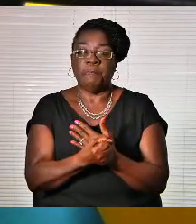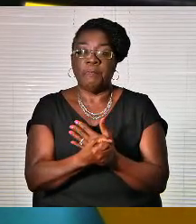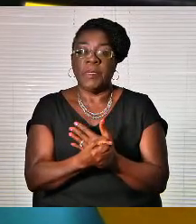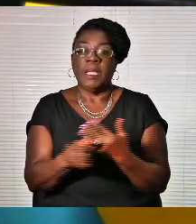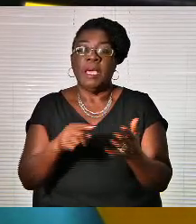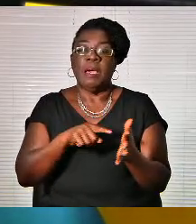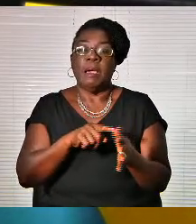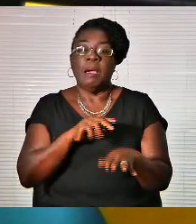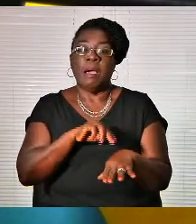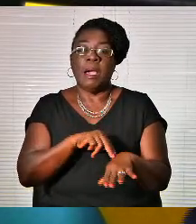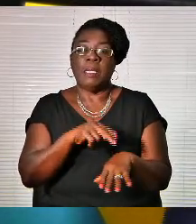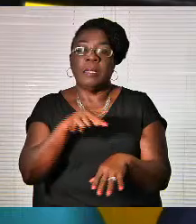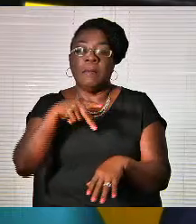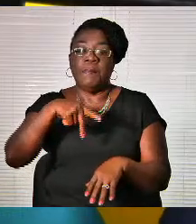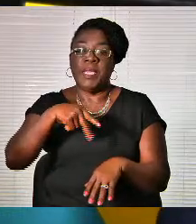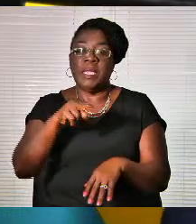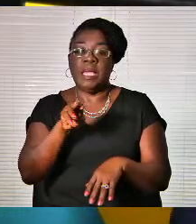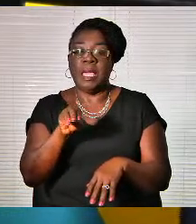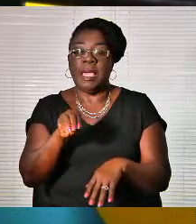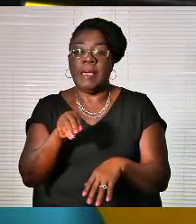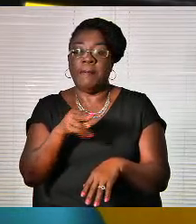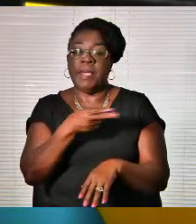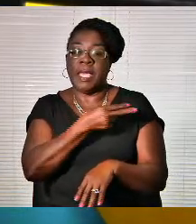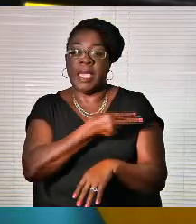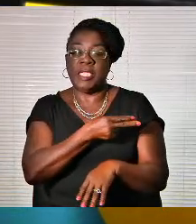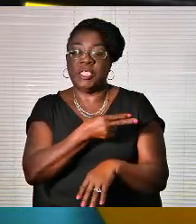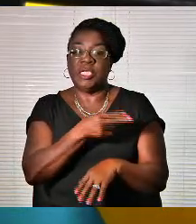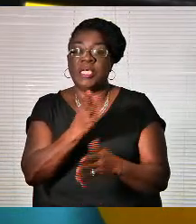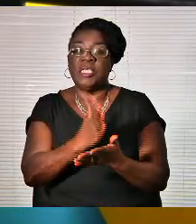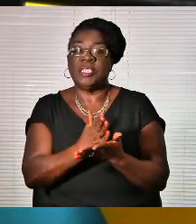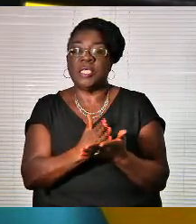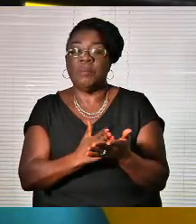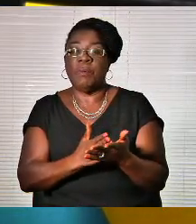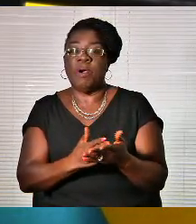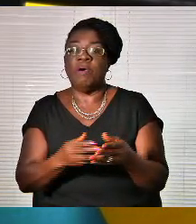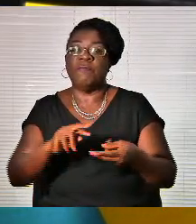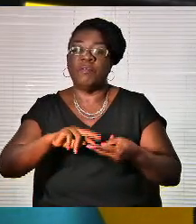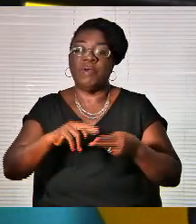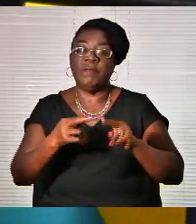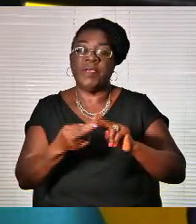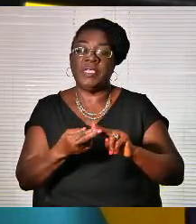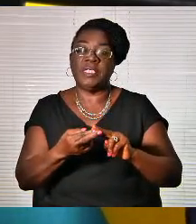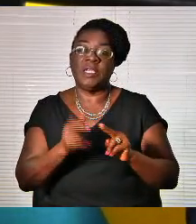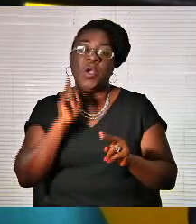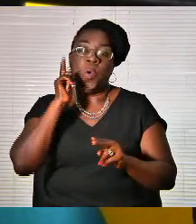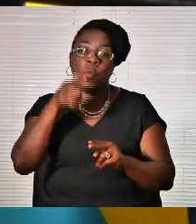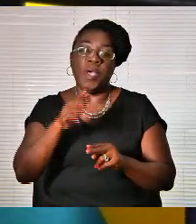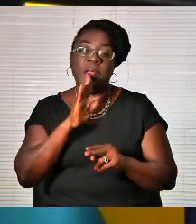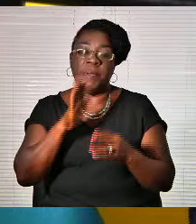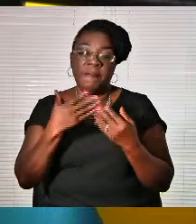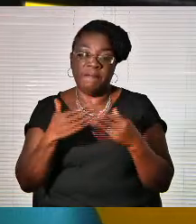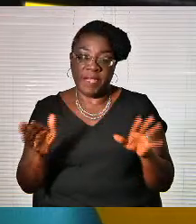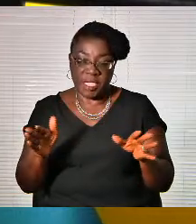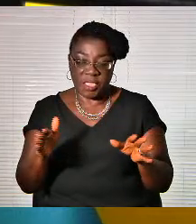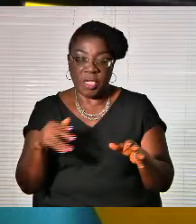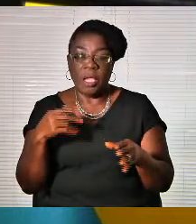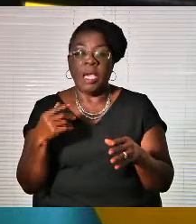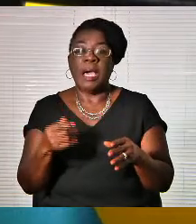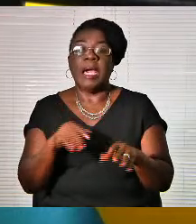At PMH, some of the ongoing renovations are slated to be completed also at the end of this